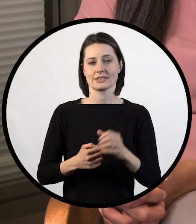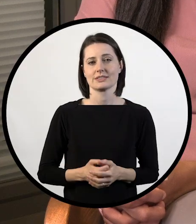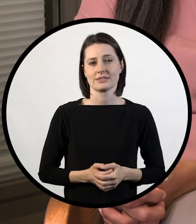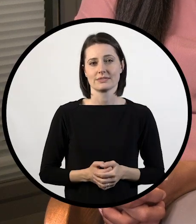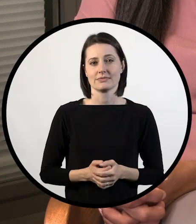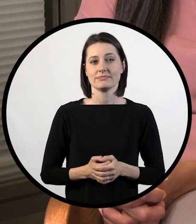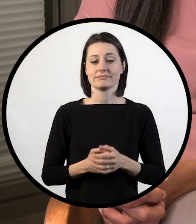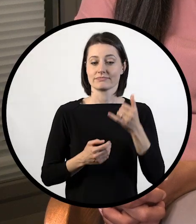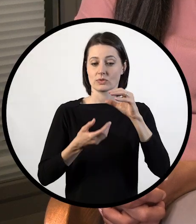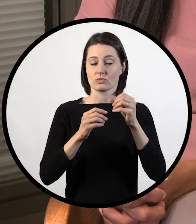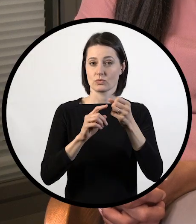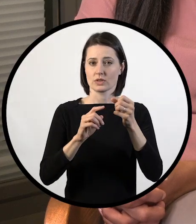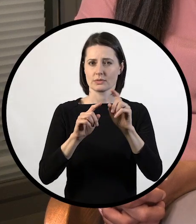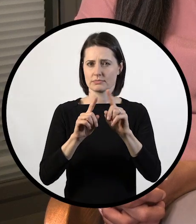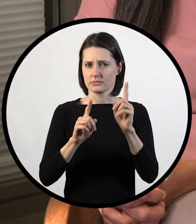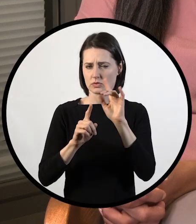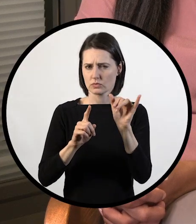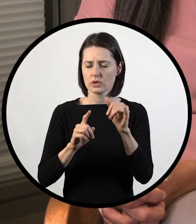1-844-CO-4KIDS. That's